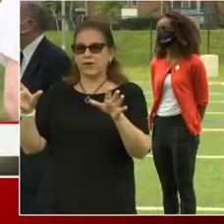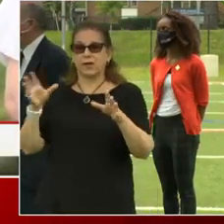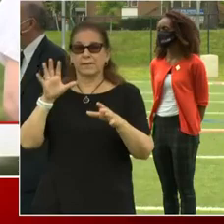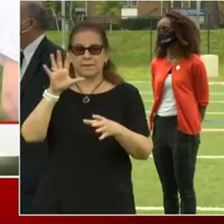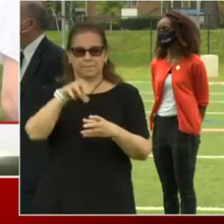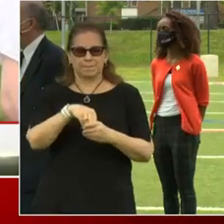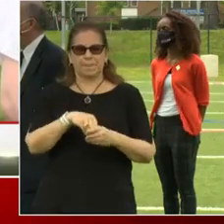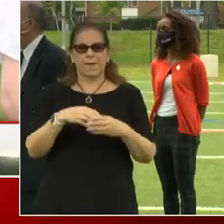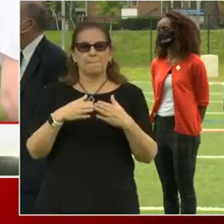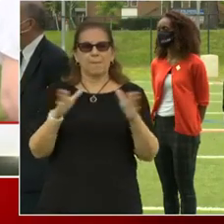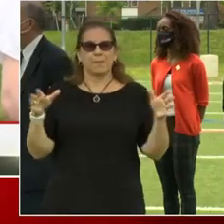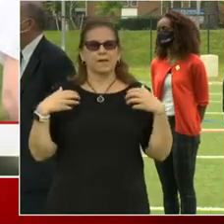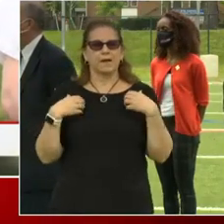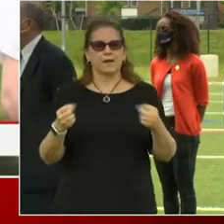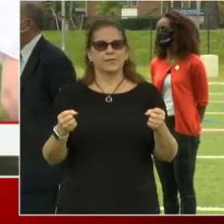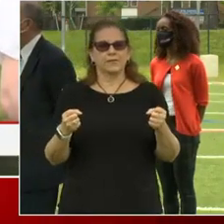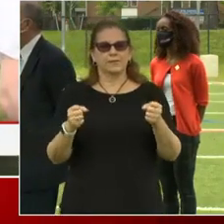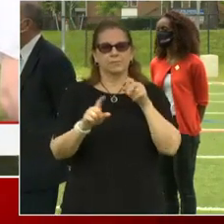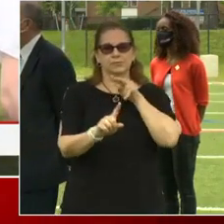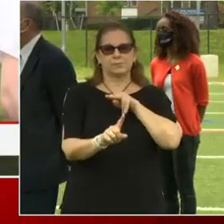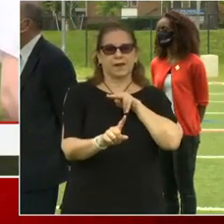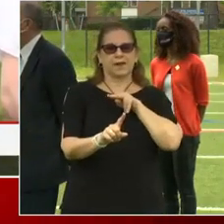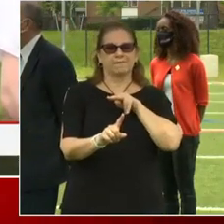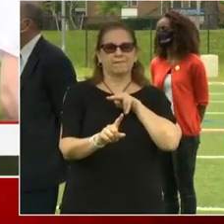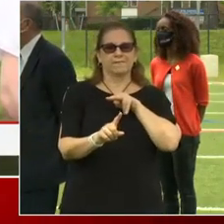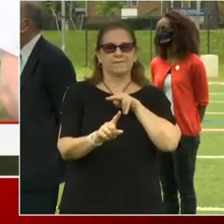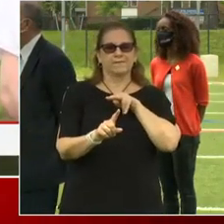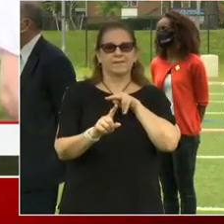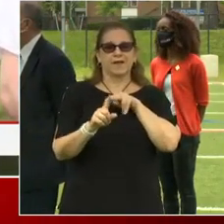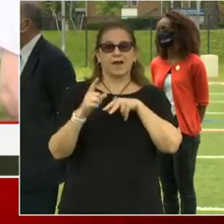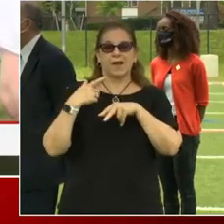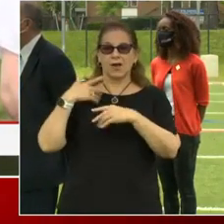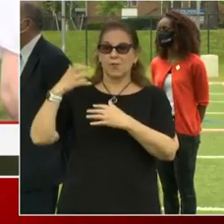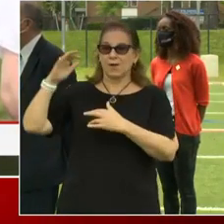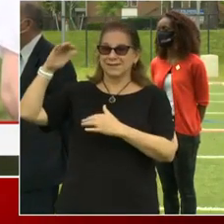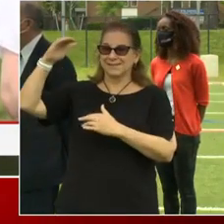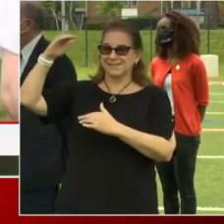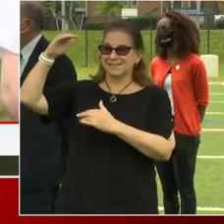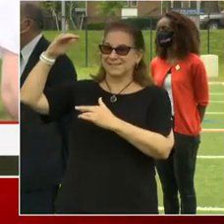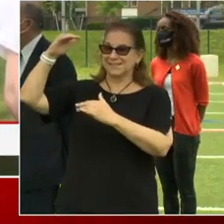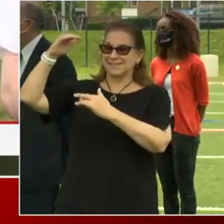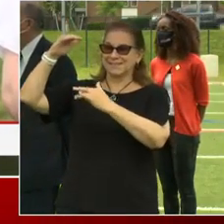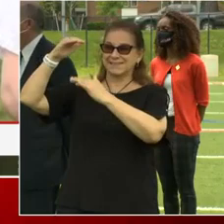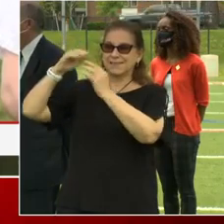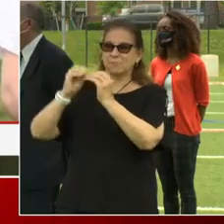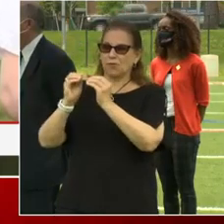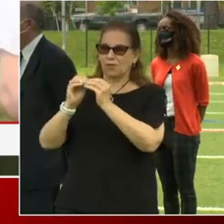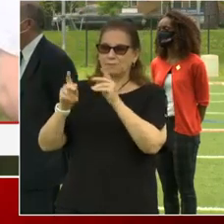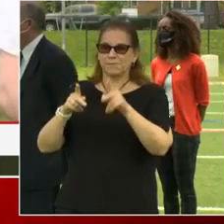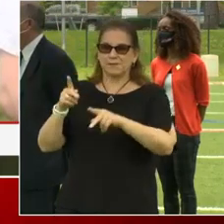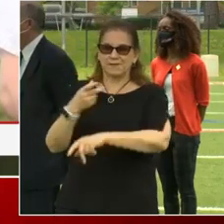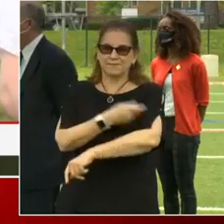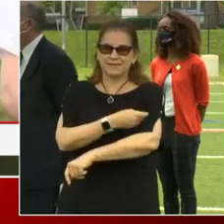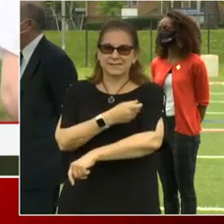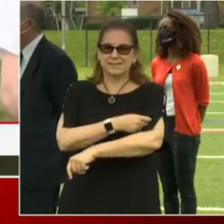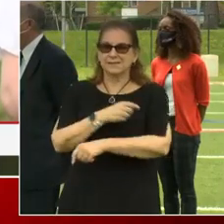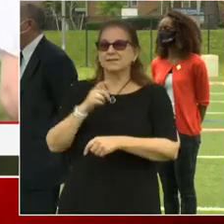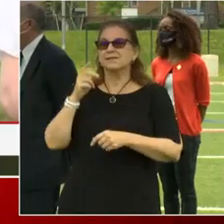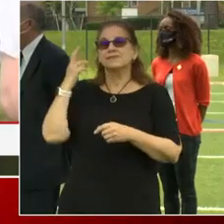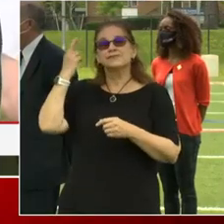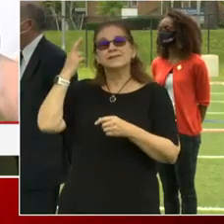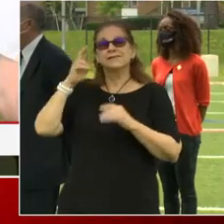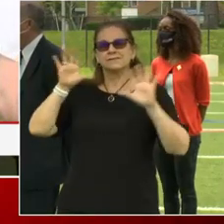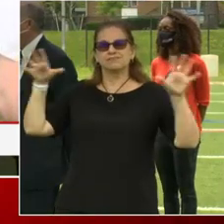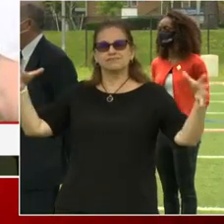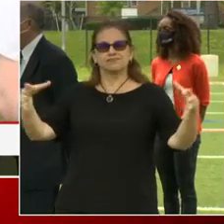is, regardless of if we get up to the numbers that we want to achieve herd immunity, if the transmission rates are low,